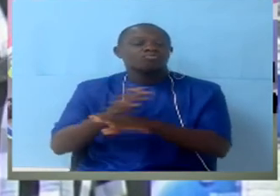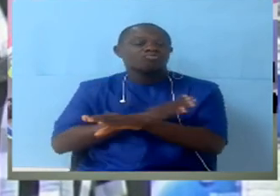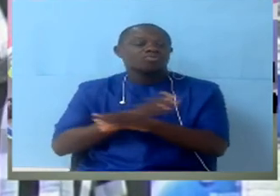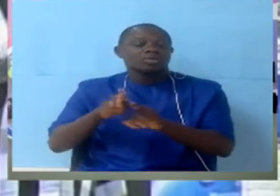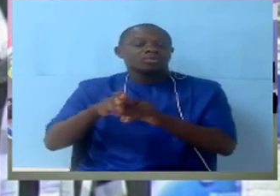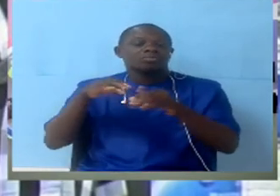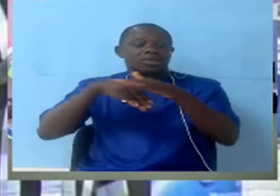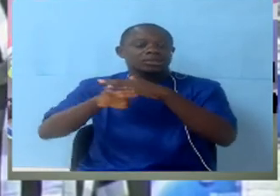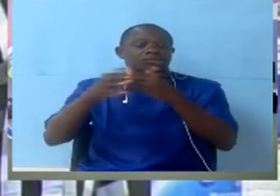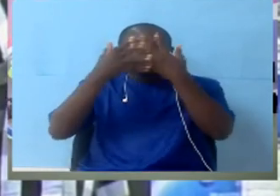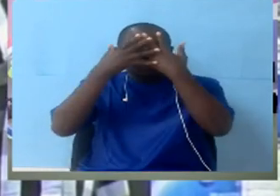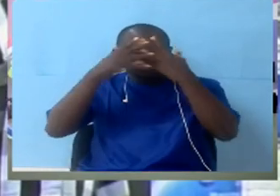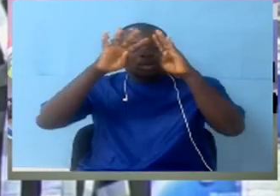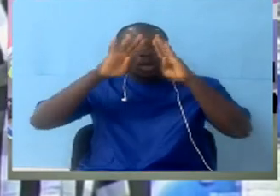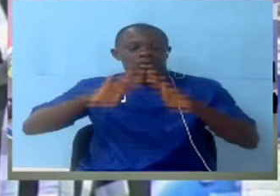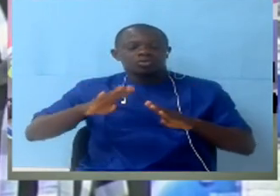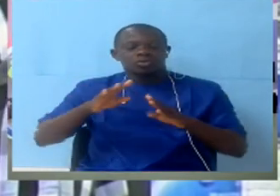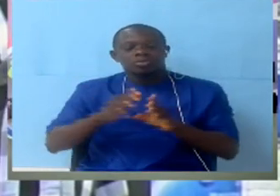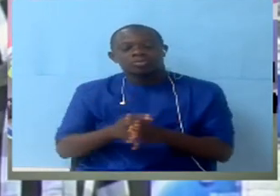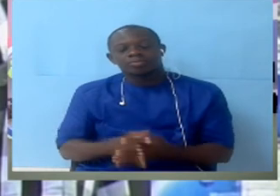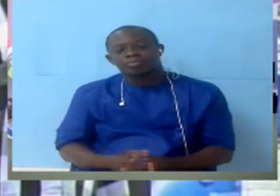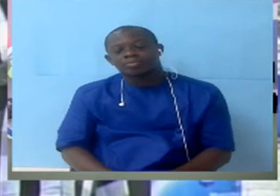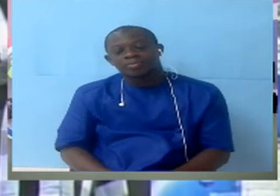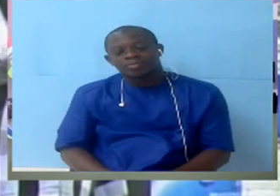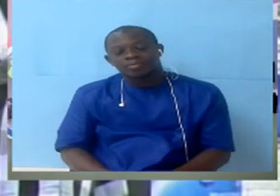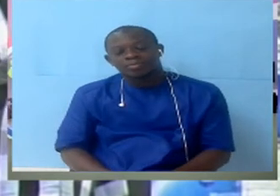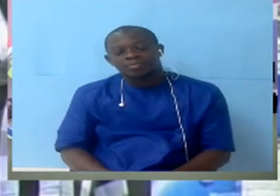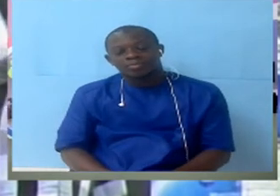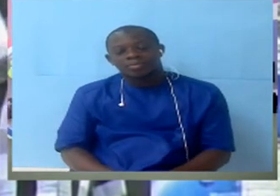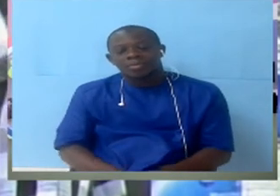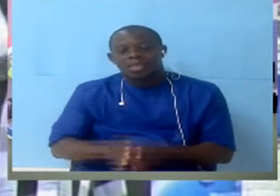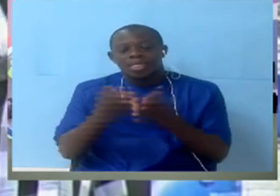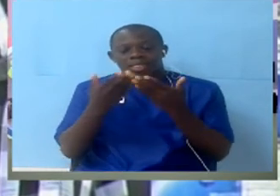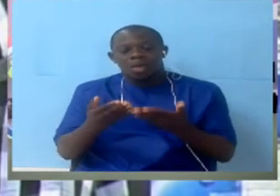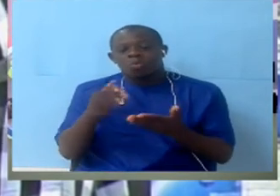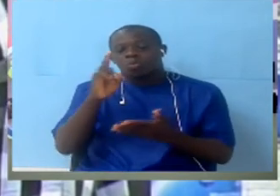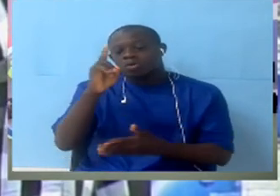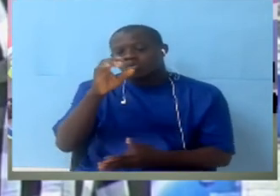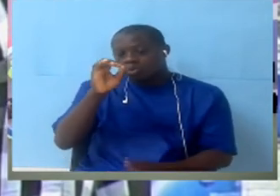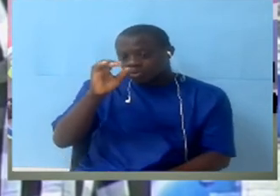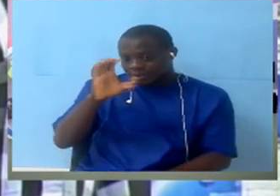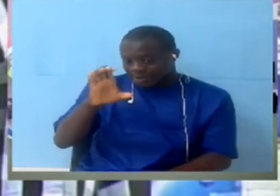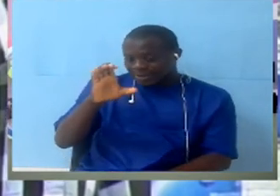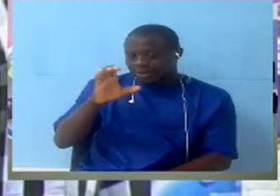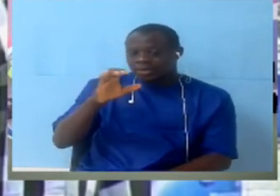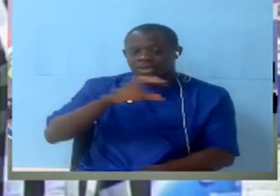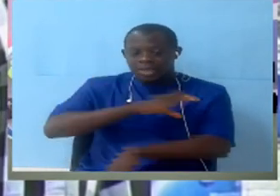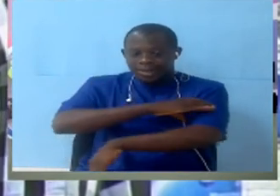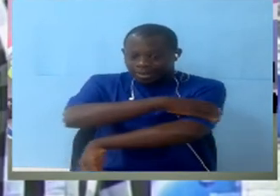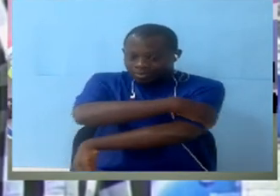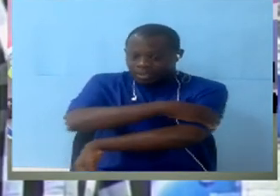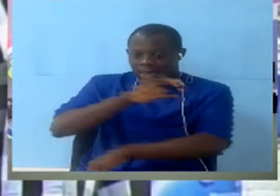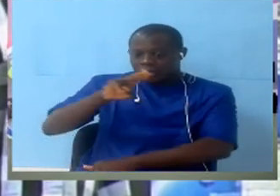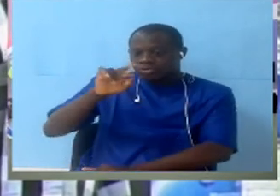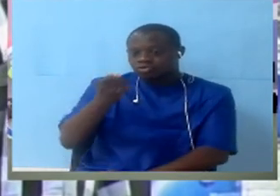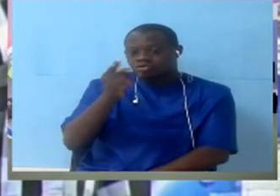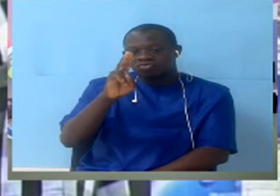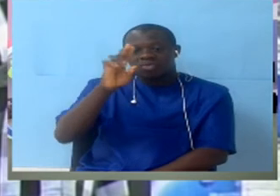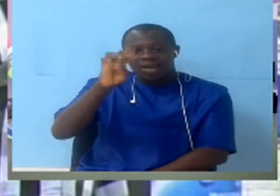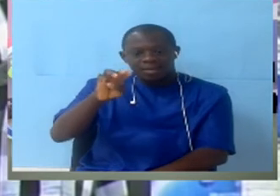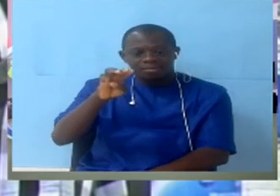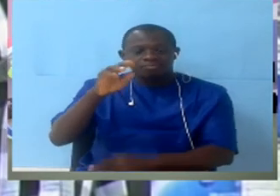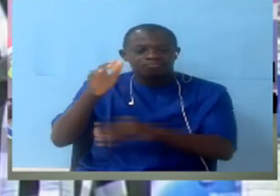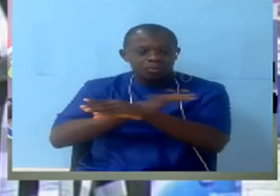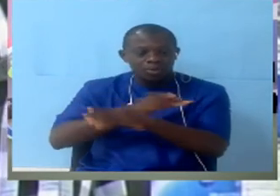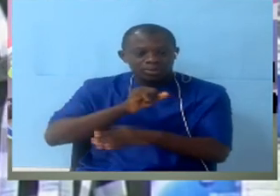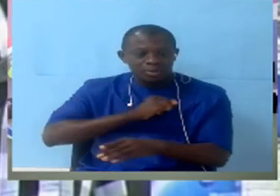was inside the cell. So, the OC, OC Captain Gom? One OC Captain Gom. What time was he in charge of the military police at Yundumbara at that